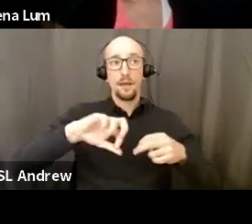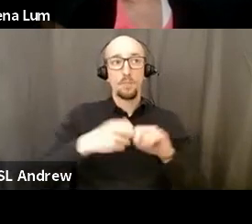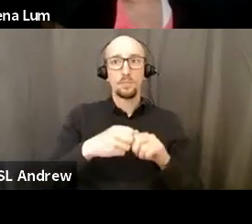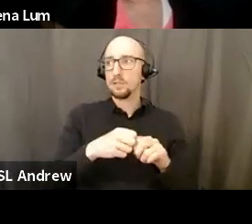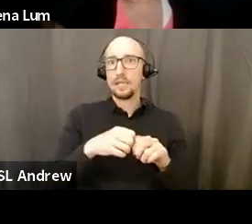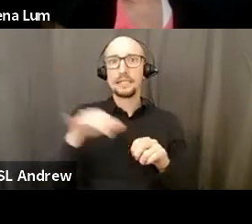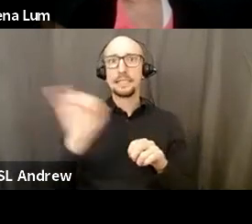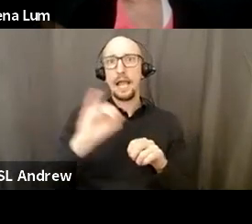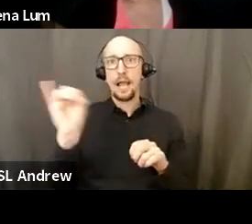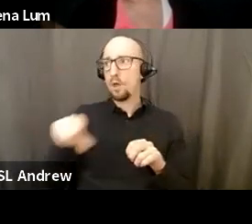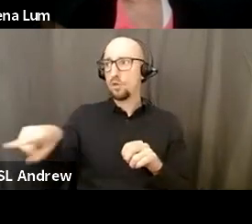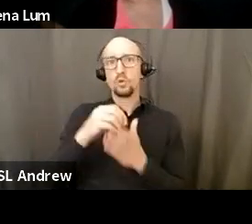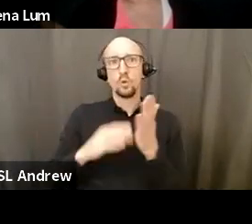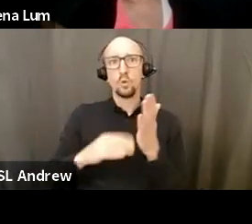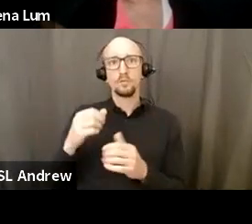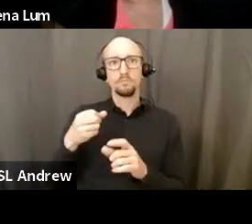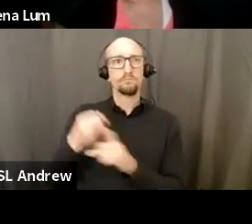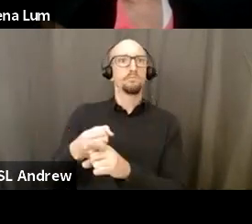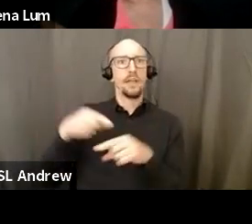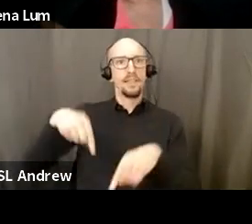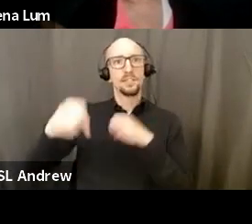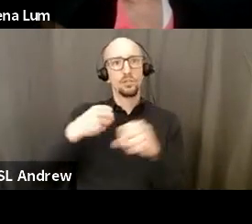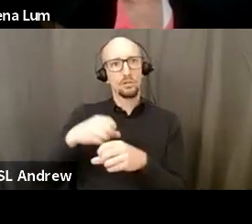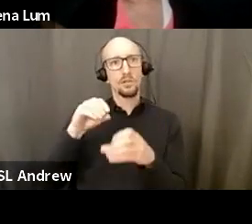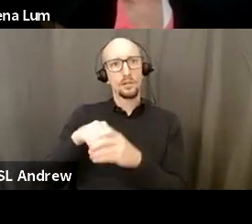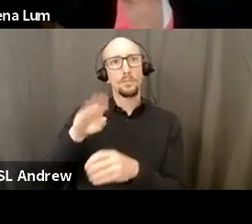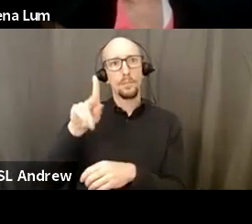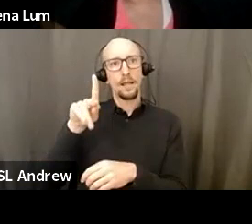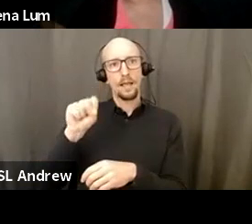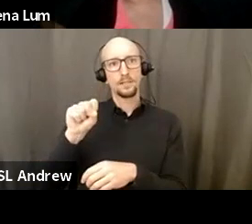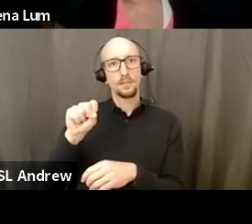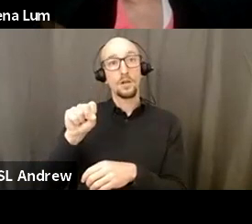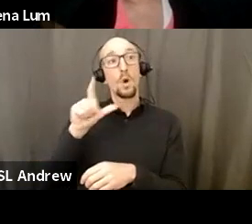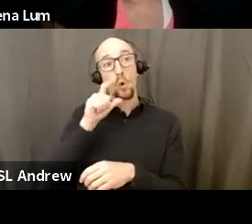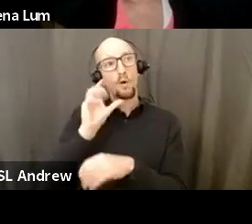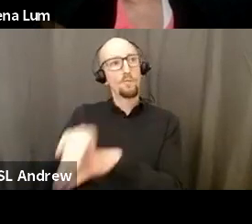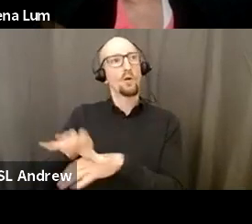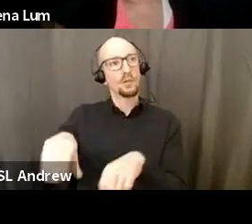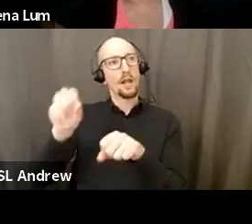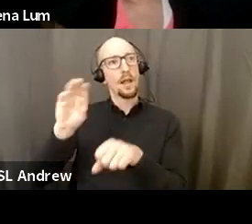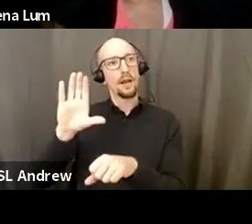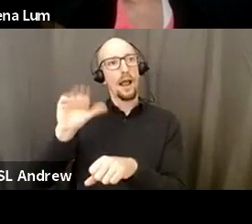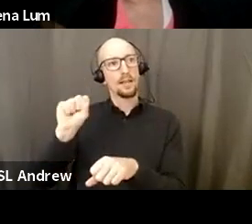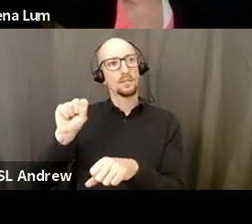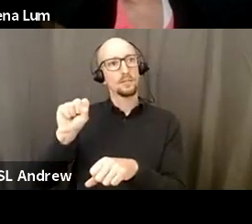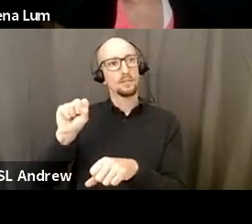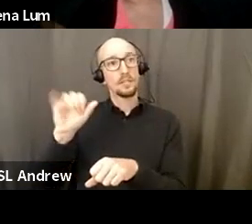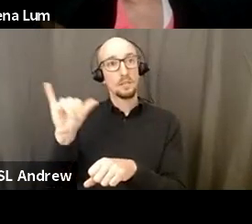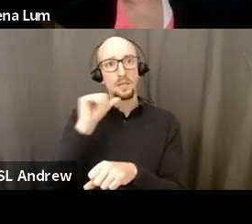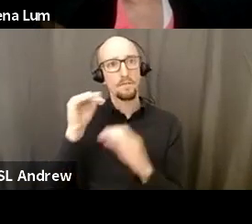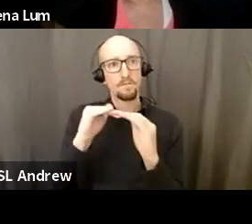were exposed to this year in BPS who had to take the MCAS. Maybe over